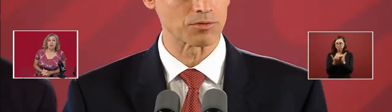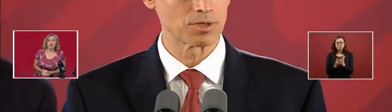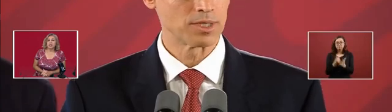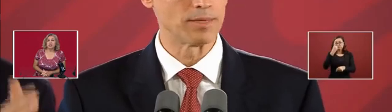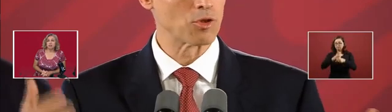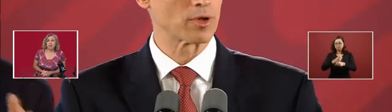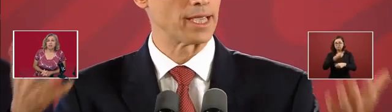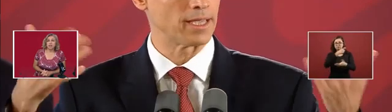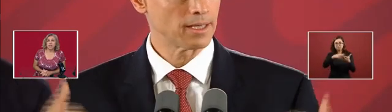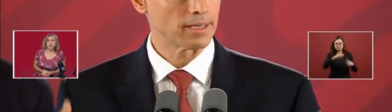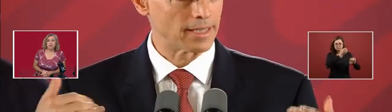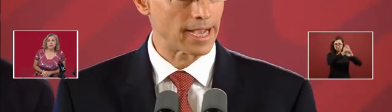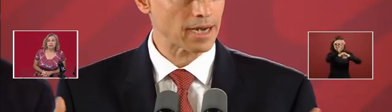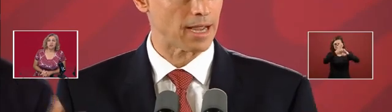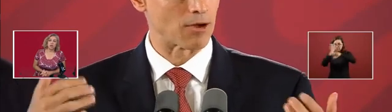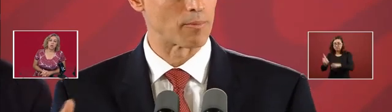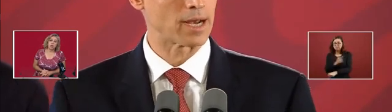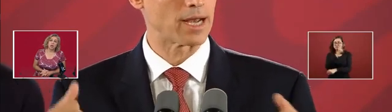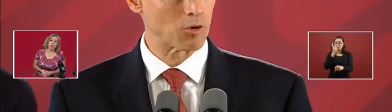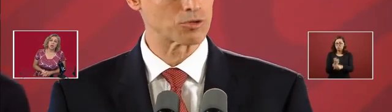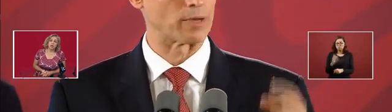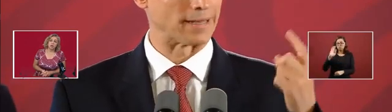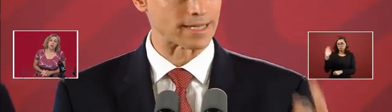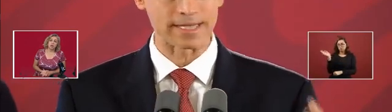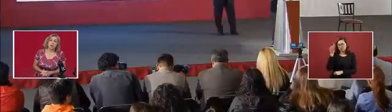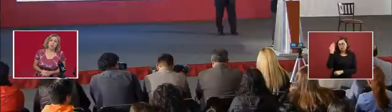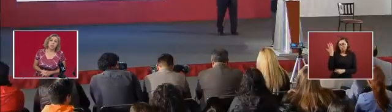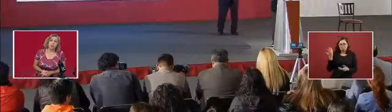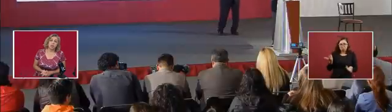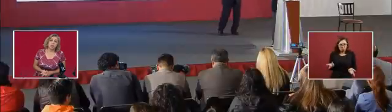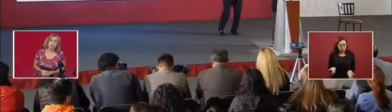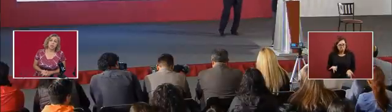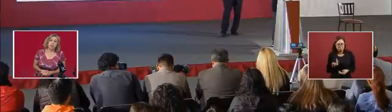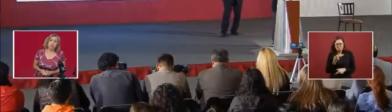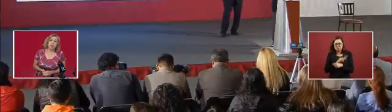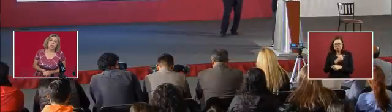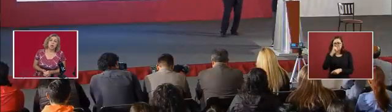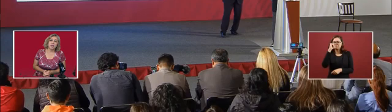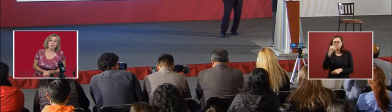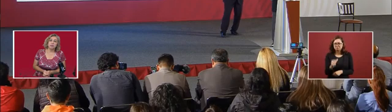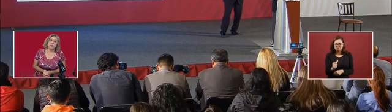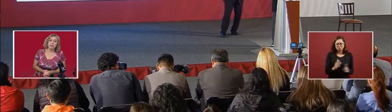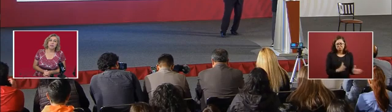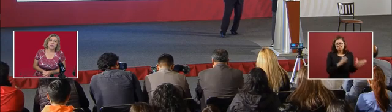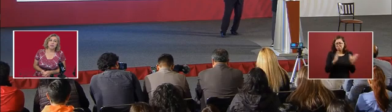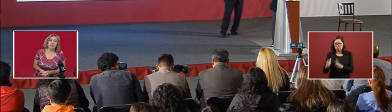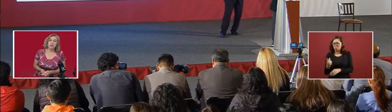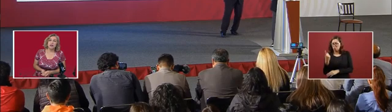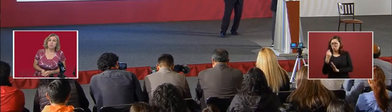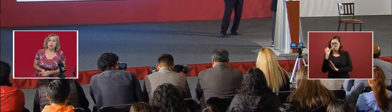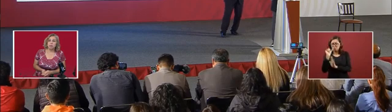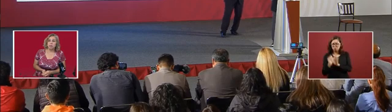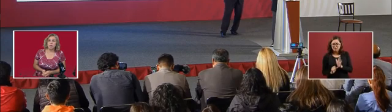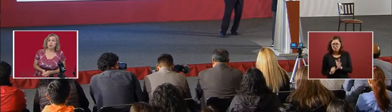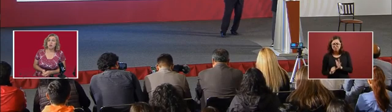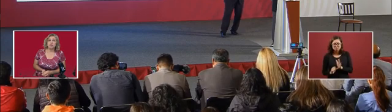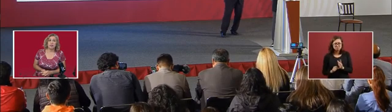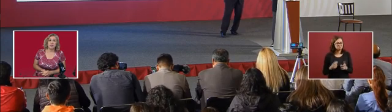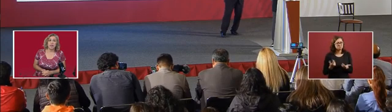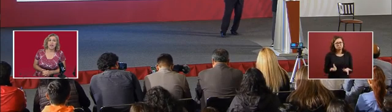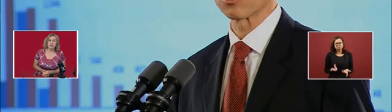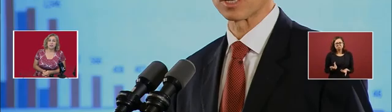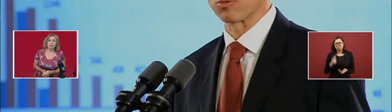But so traditionally they buy it in May, but it will be in August this